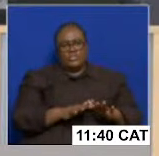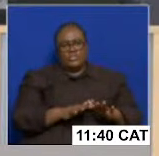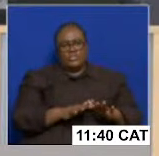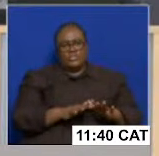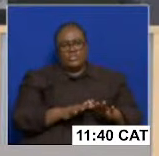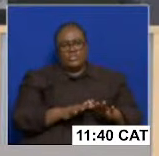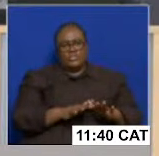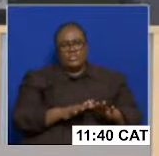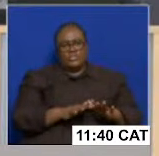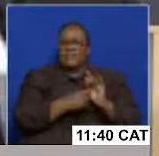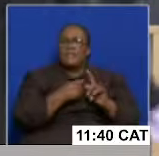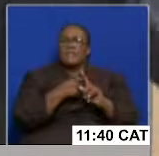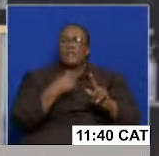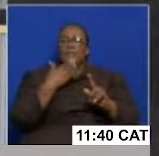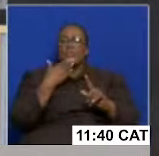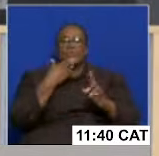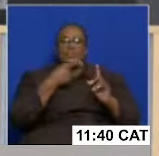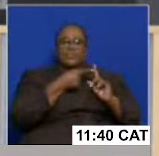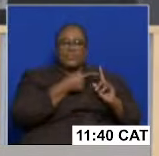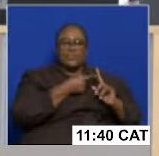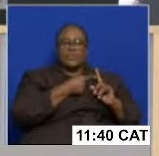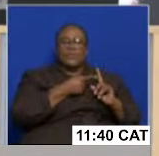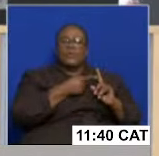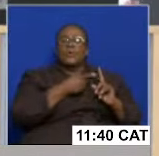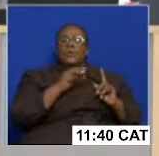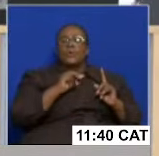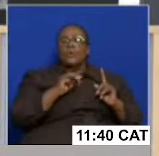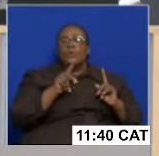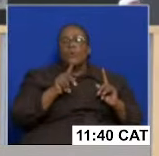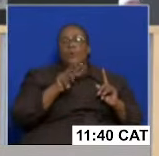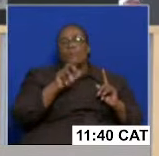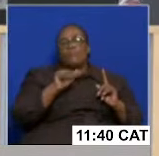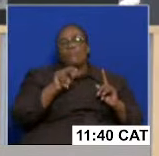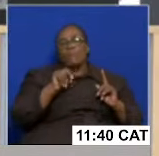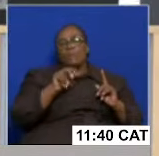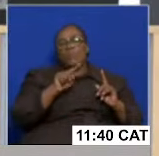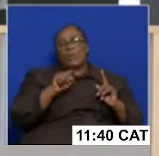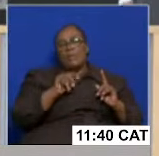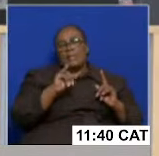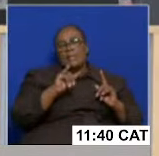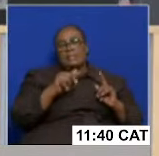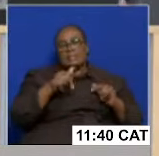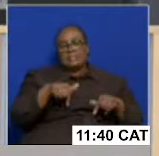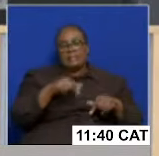Mkwanazi during his testimony in April of this year. I can also confirm that the